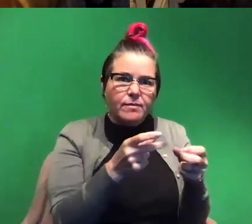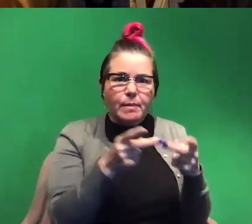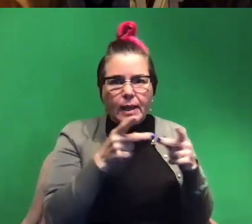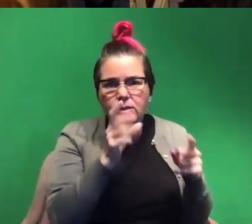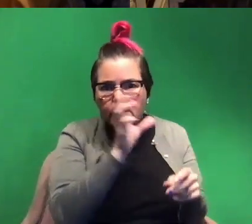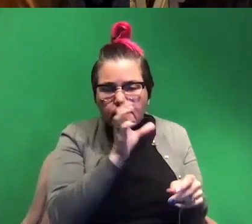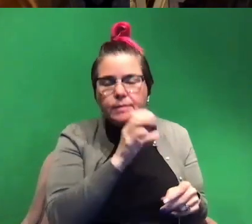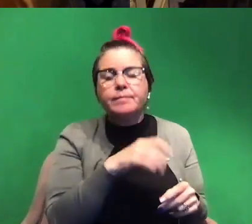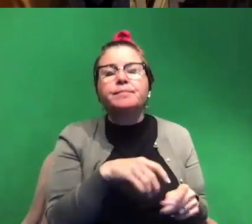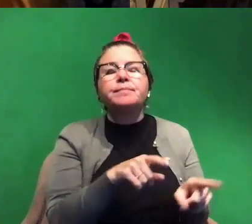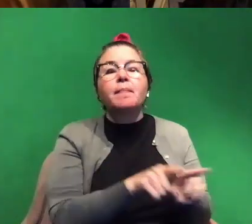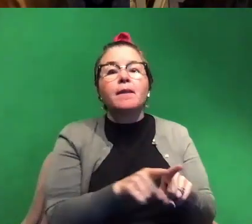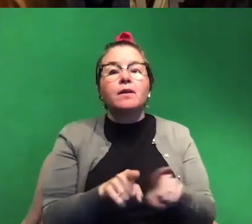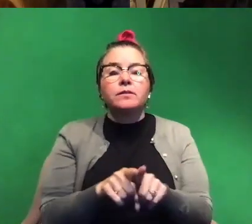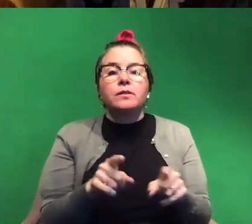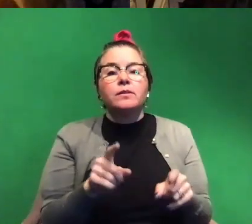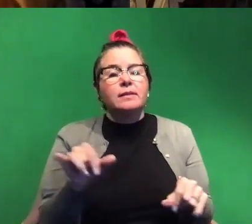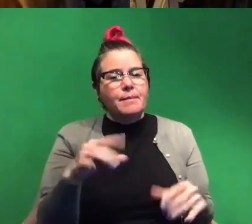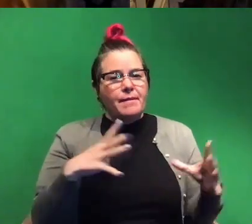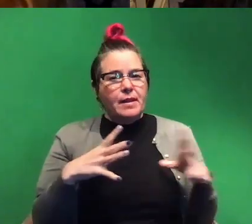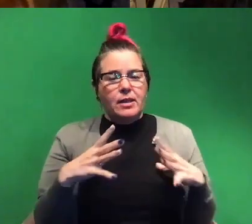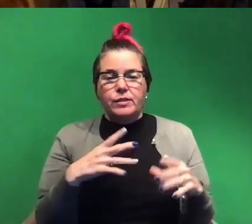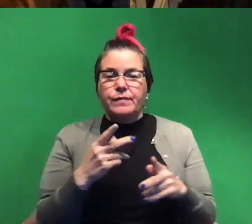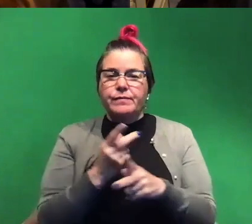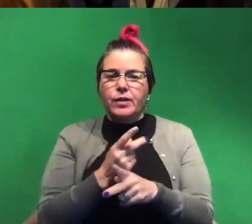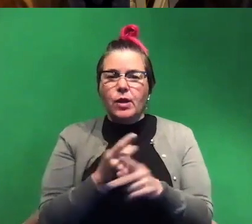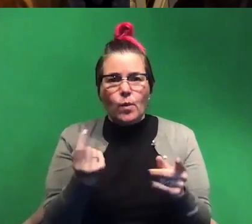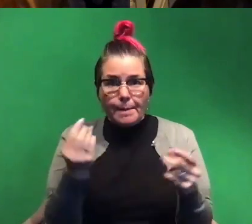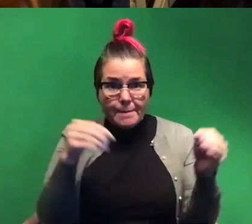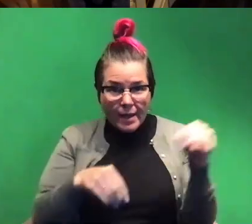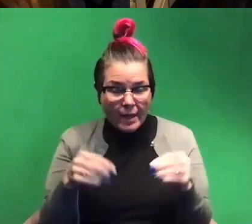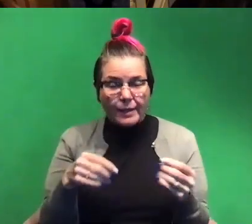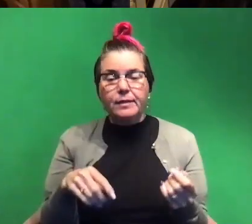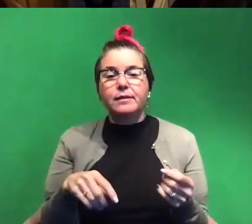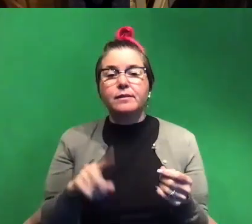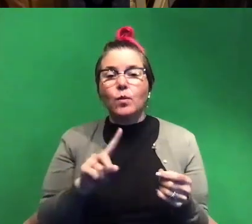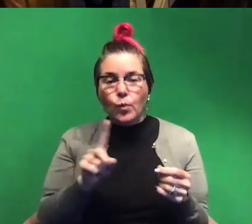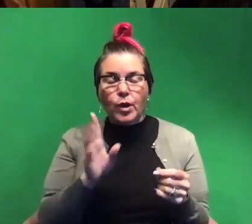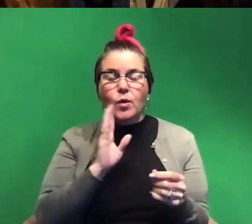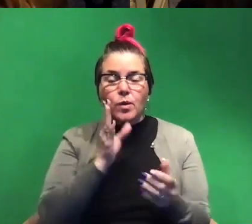then also, just like vacations, you got to figure out what to pack and where you're stopping along